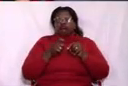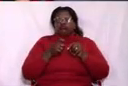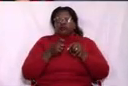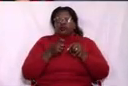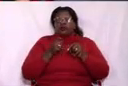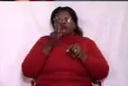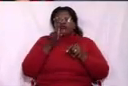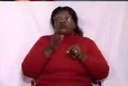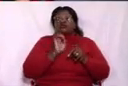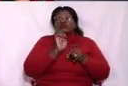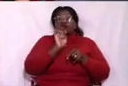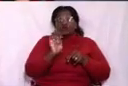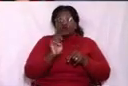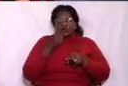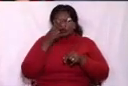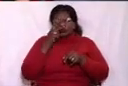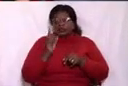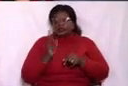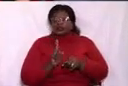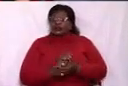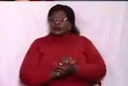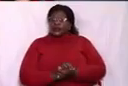future. Yeah.